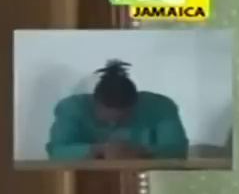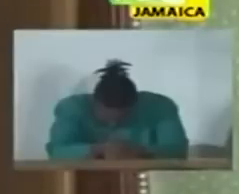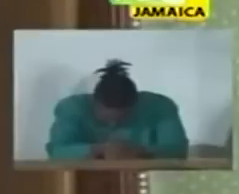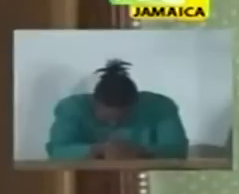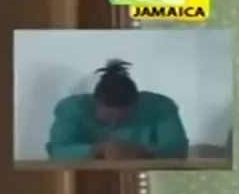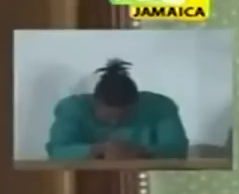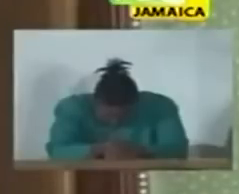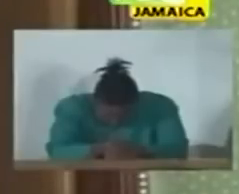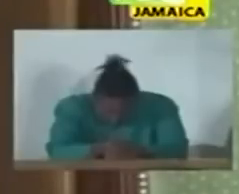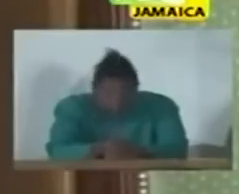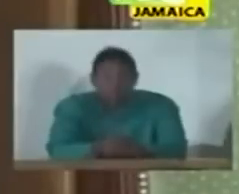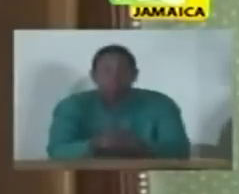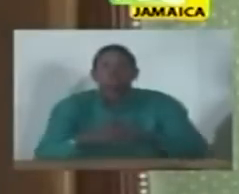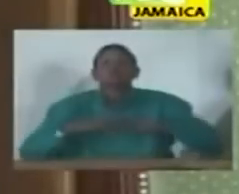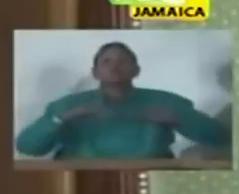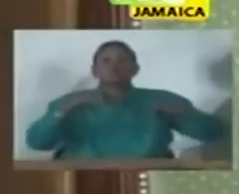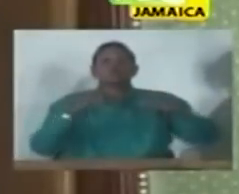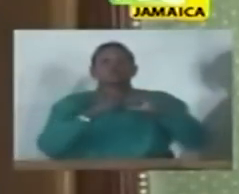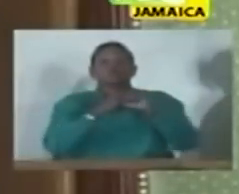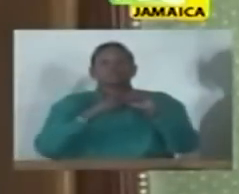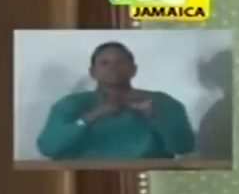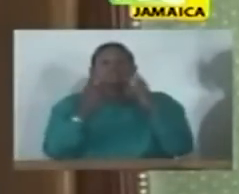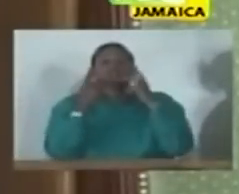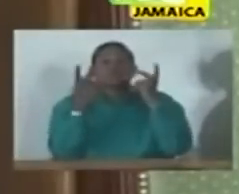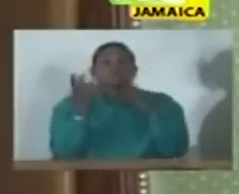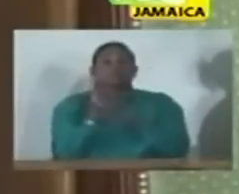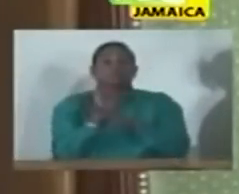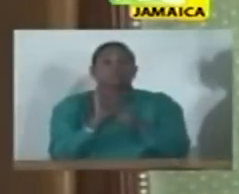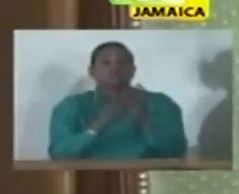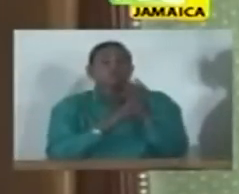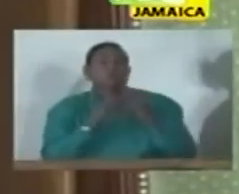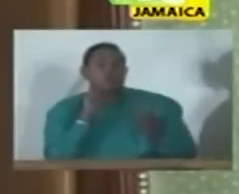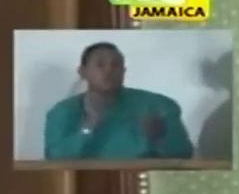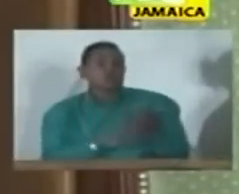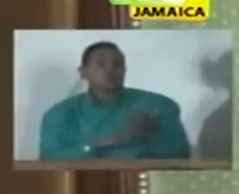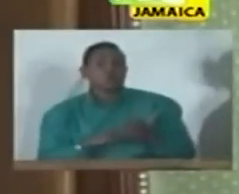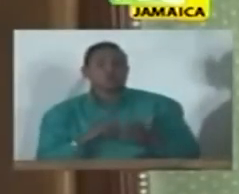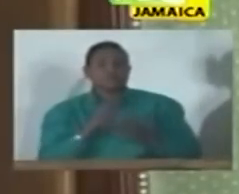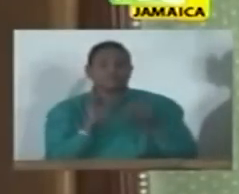Motions that may be made at the commencement of public business requiring notice.